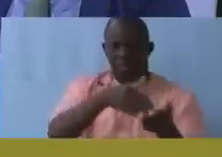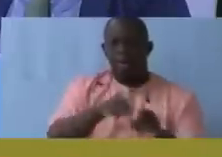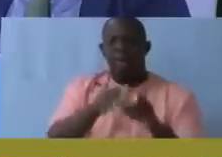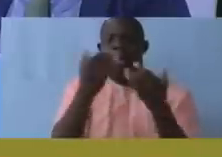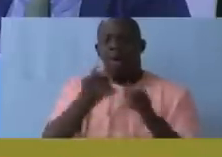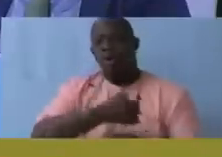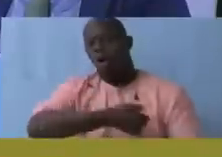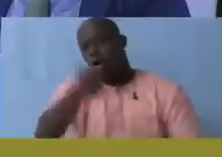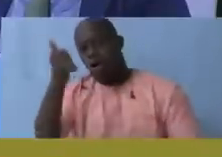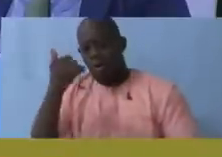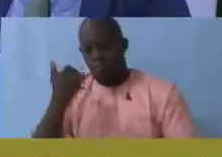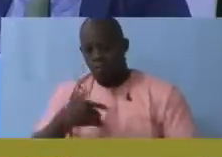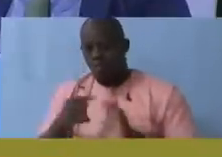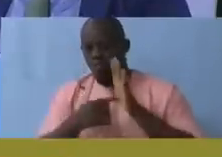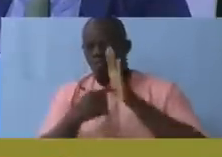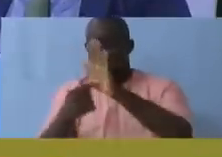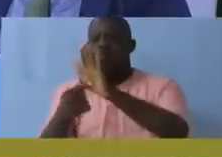directed me